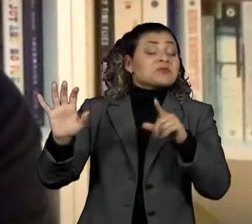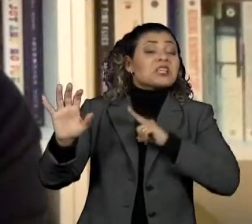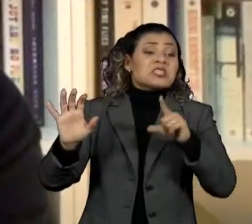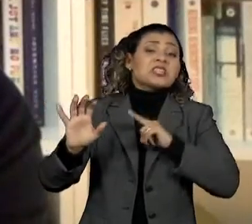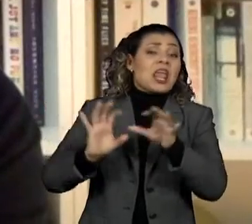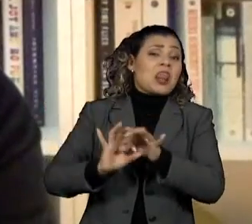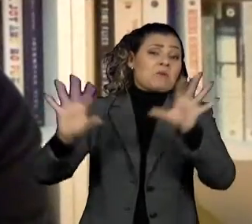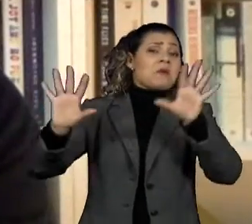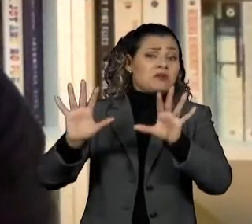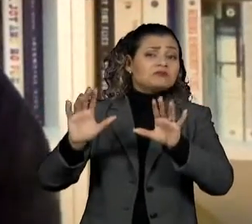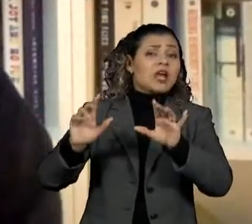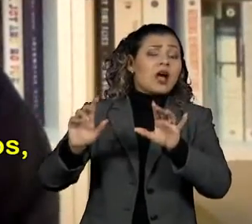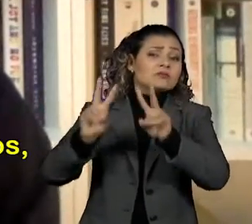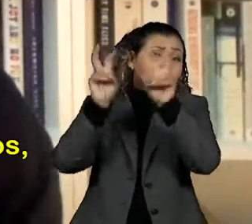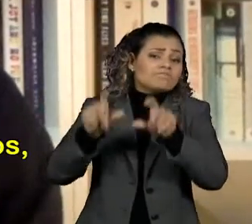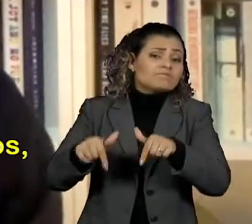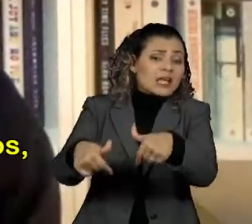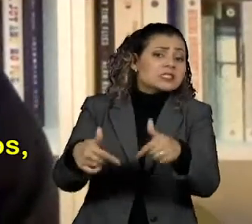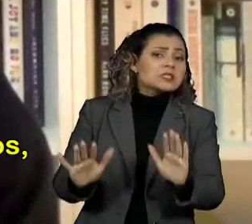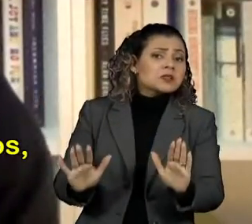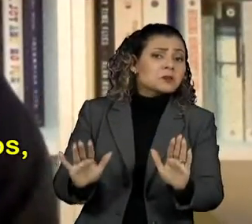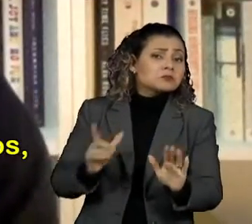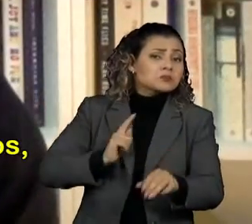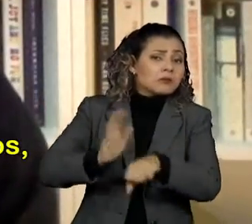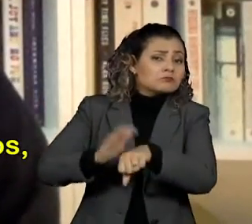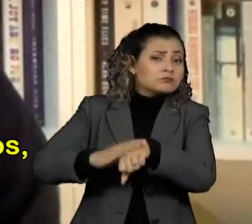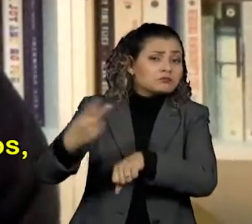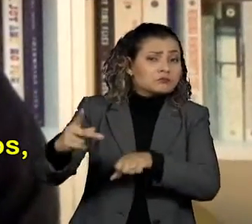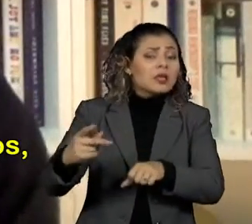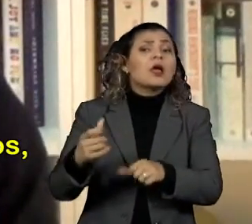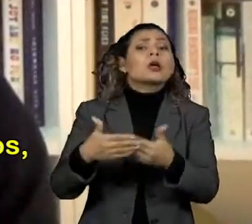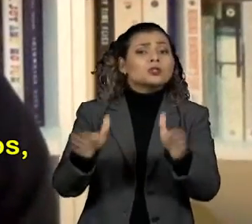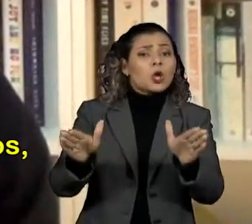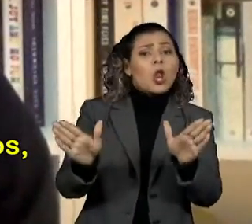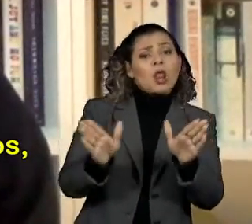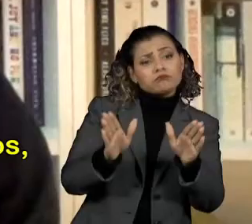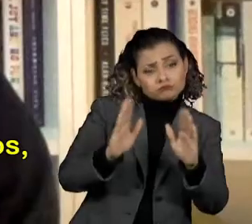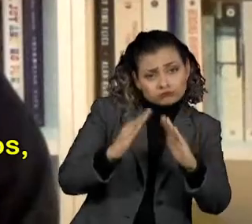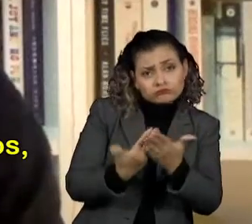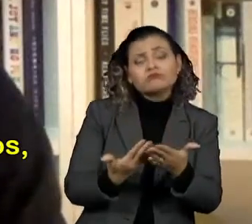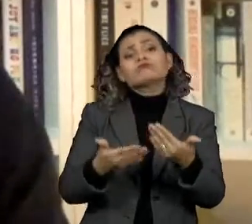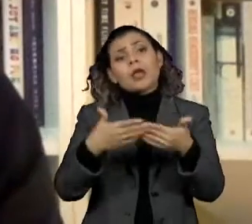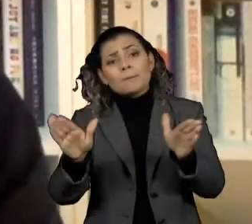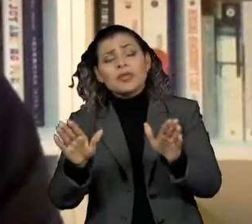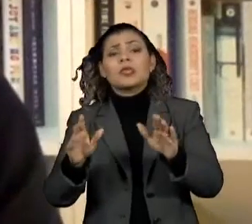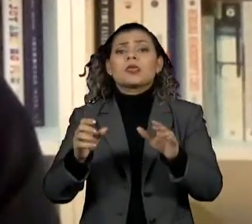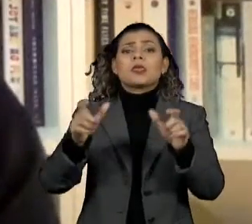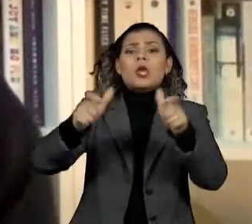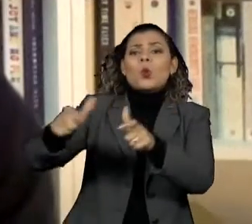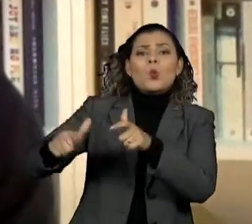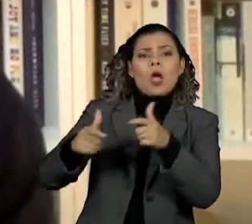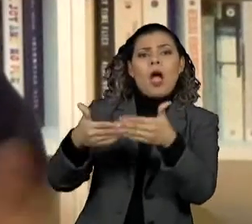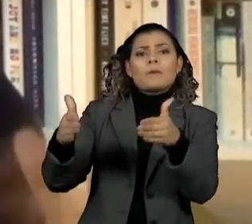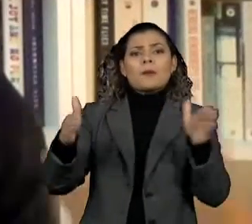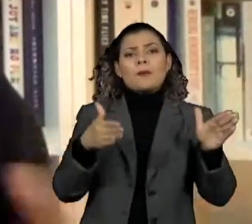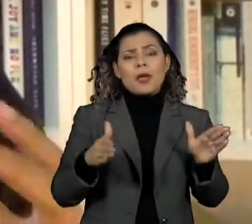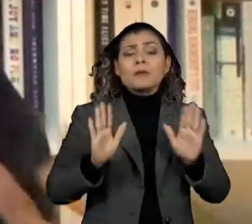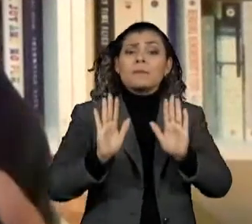discretion around what to do, whether to open schools, to open businesses, to keep businesses open,